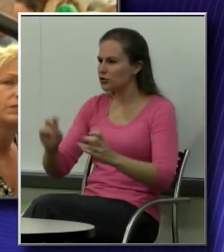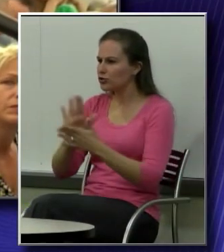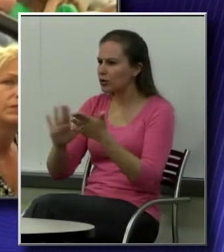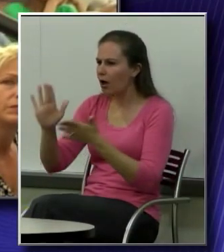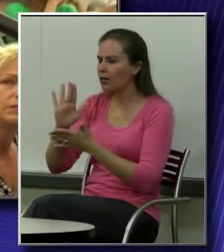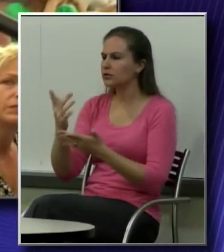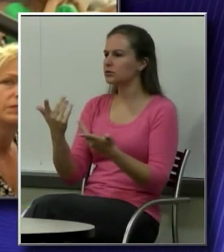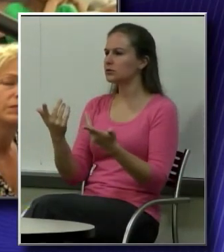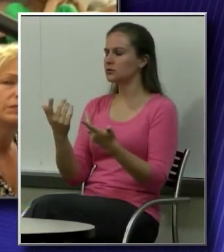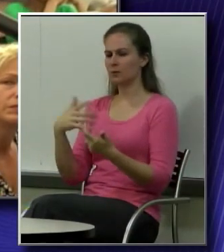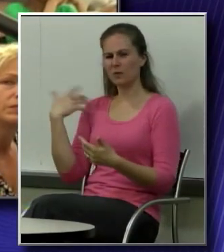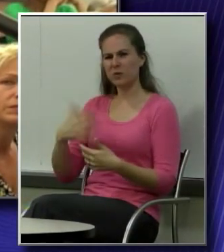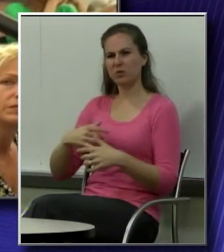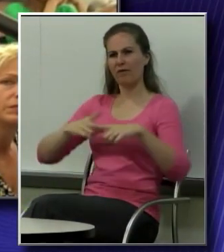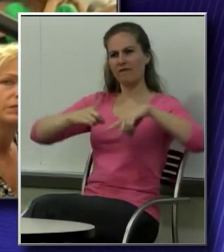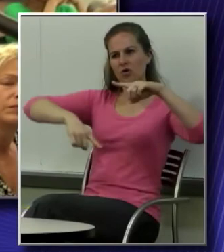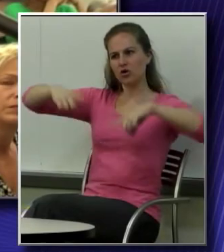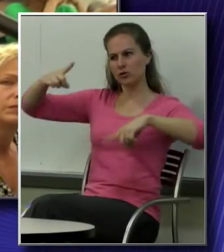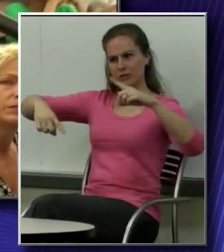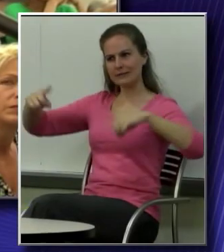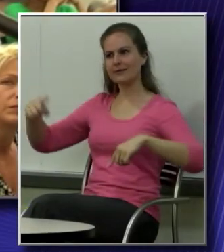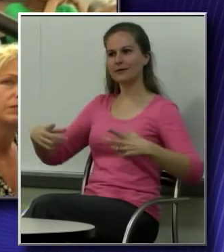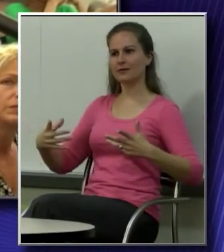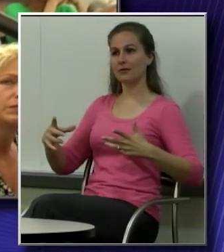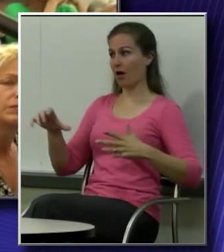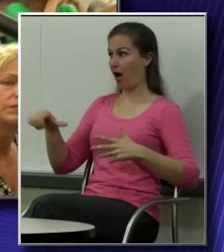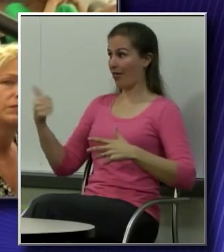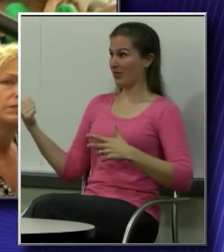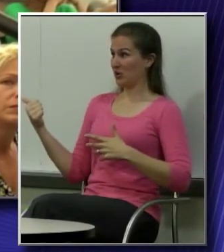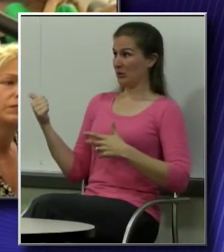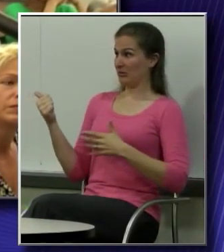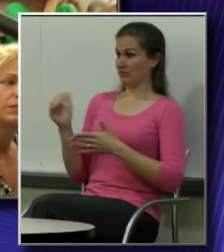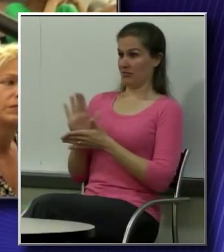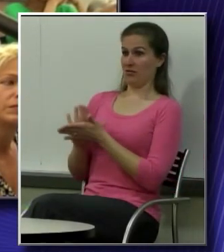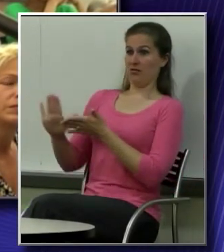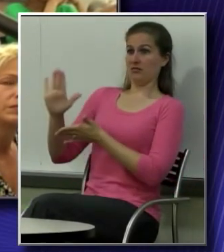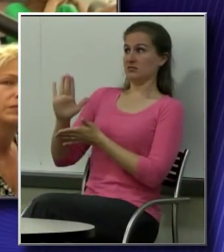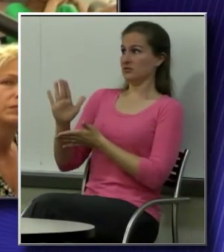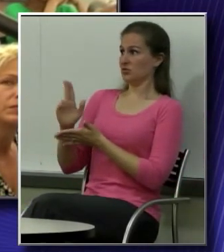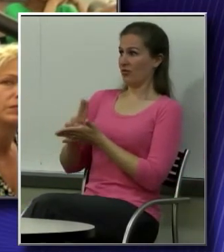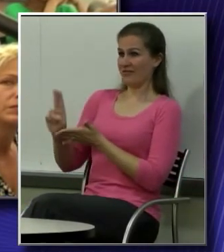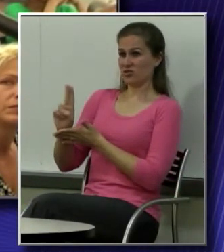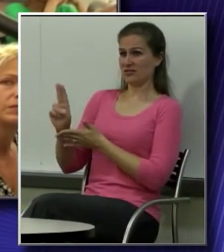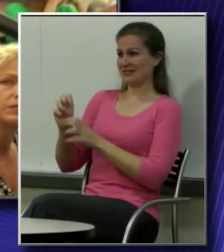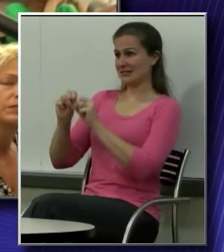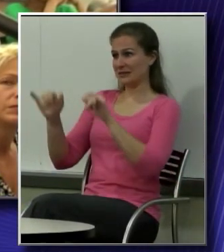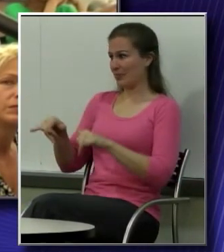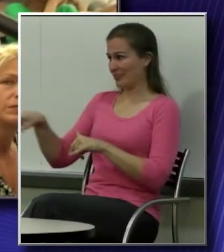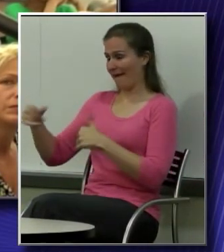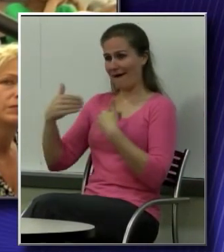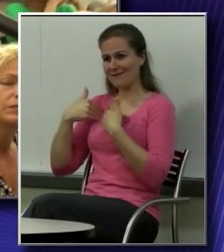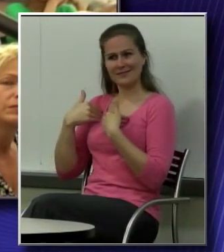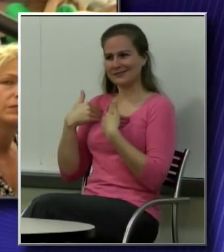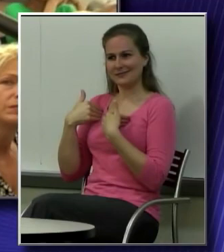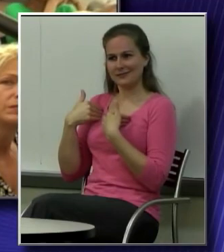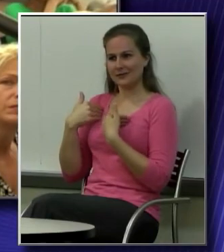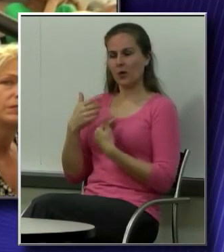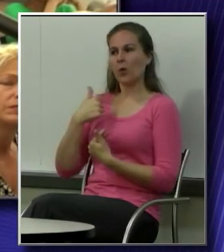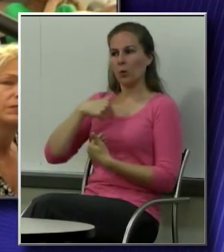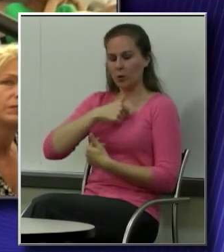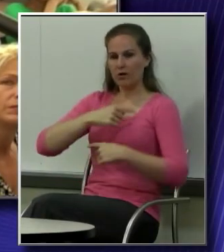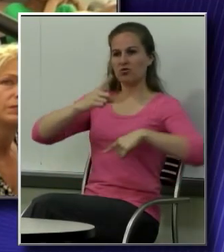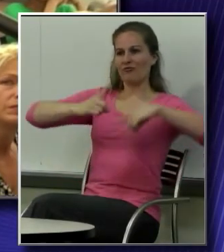That's remarkable. Almost no other system in the country has that. And we ought to be building on that strength as much as we